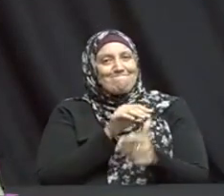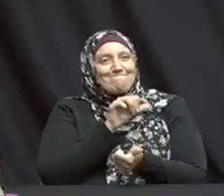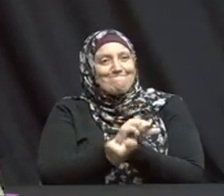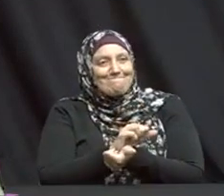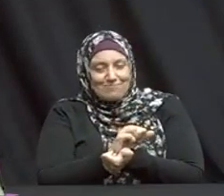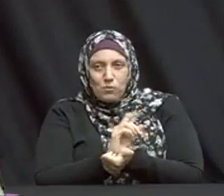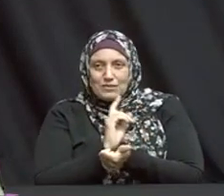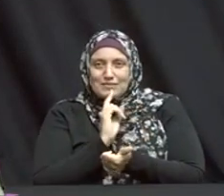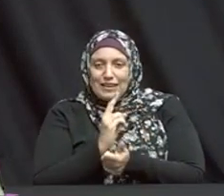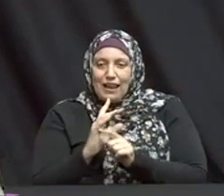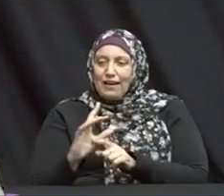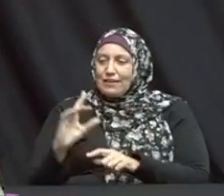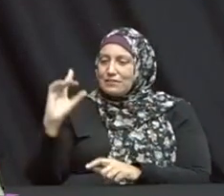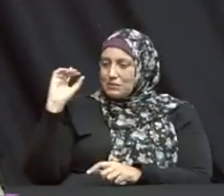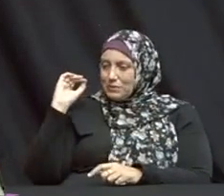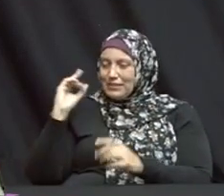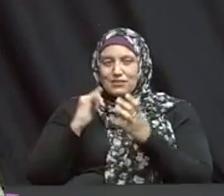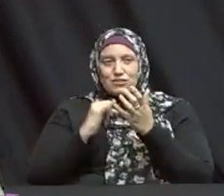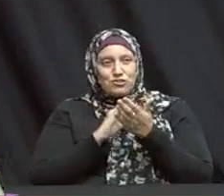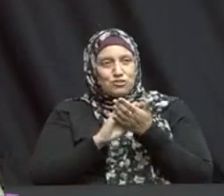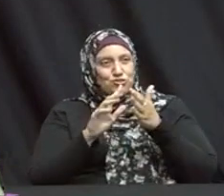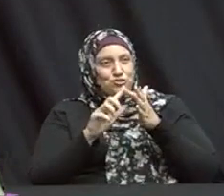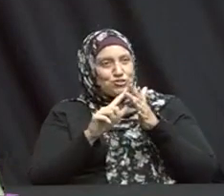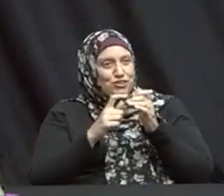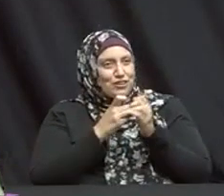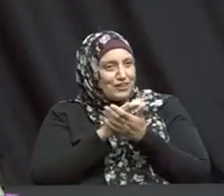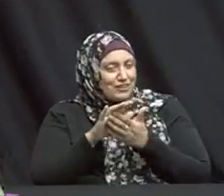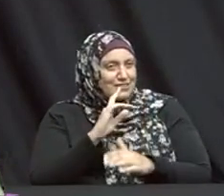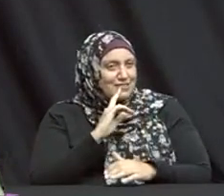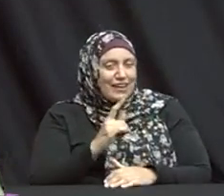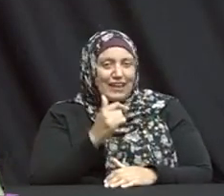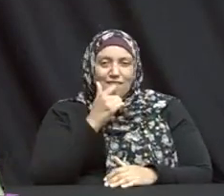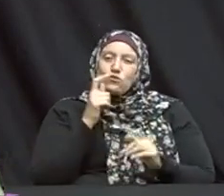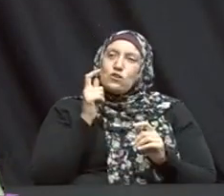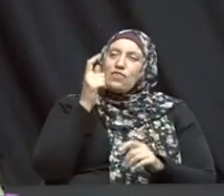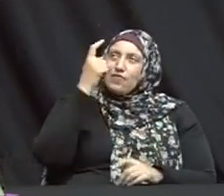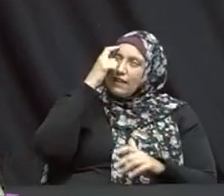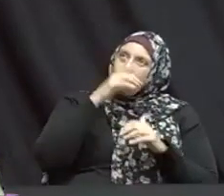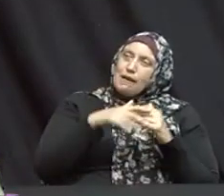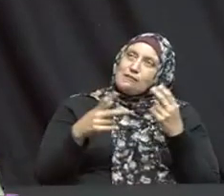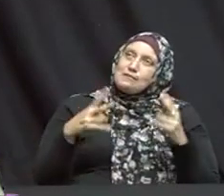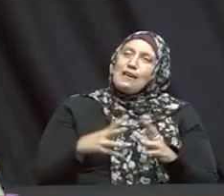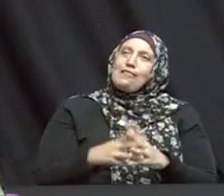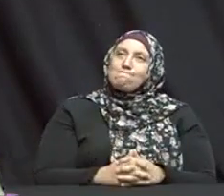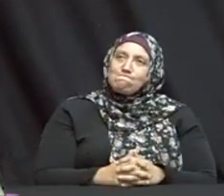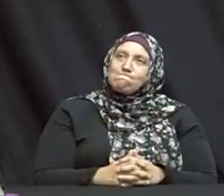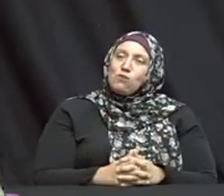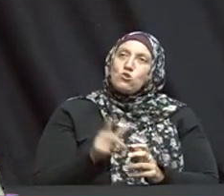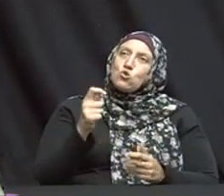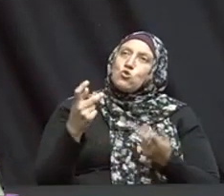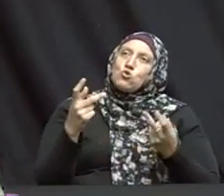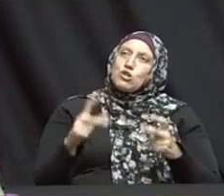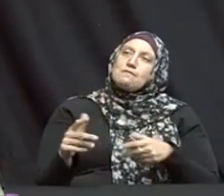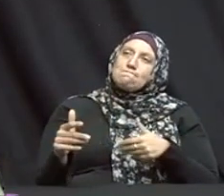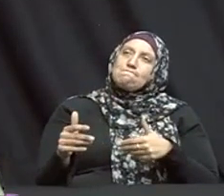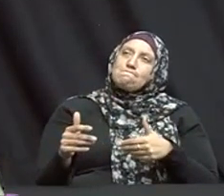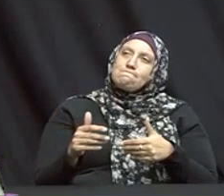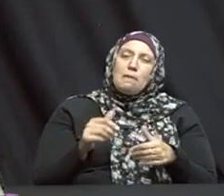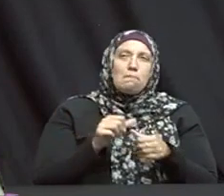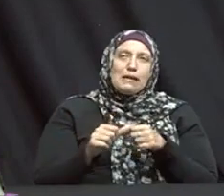is how when one approaches death, it's sort of best to dispose of their assets. And I think a lot of people in